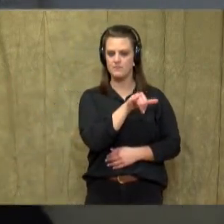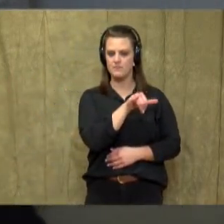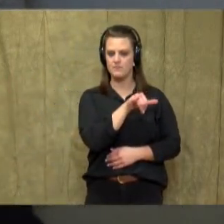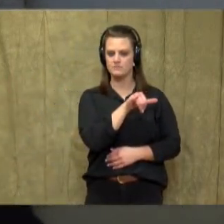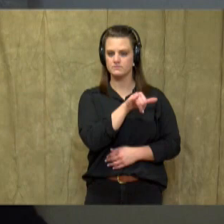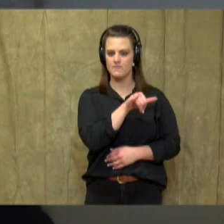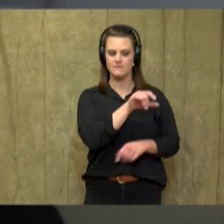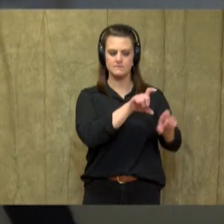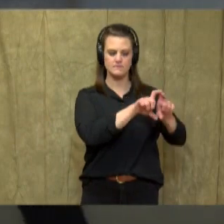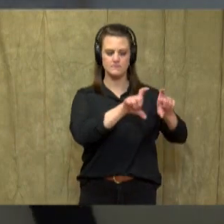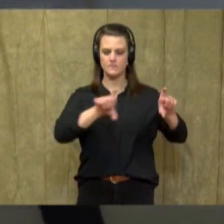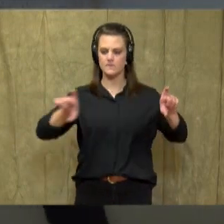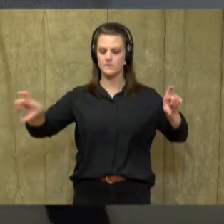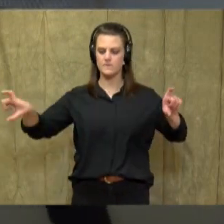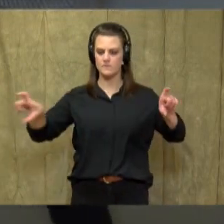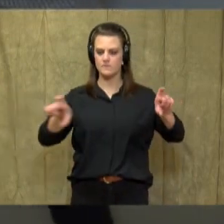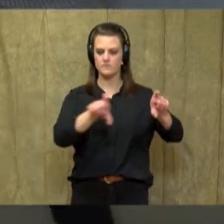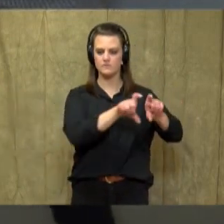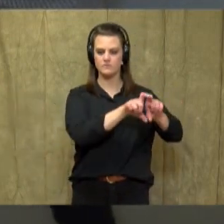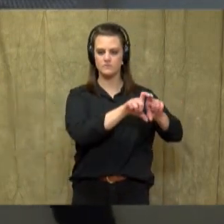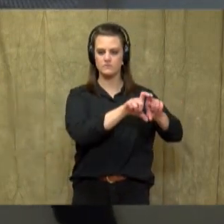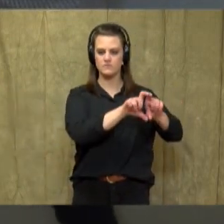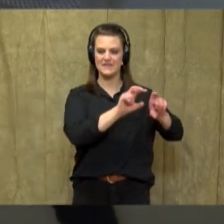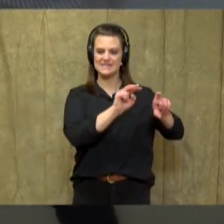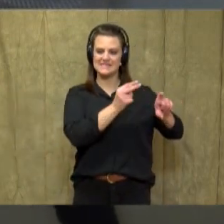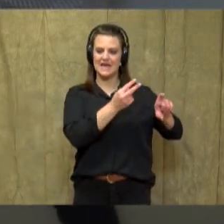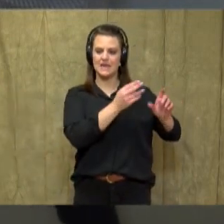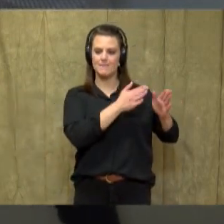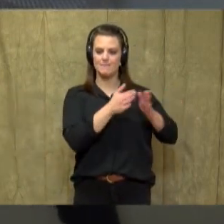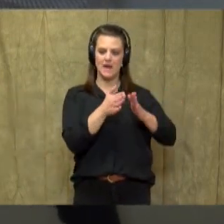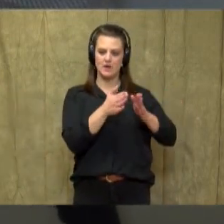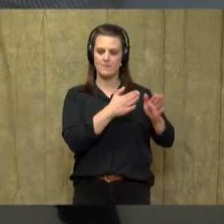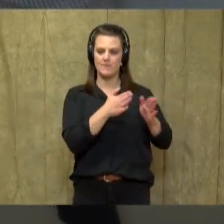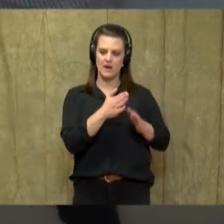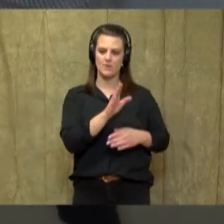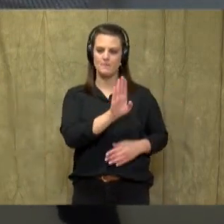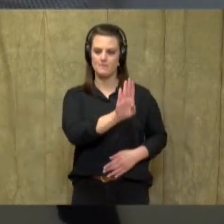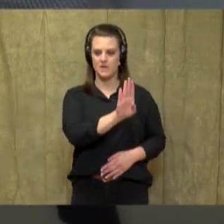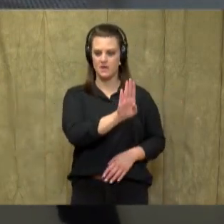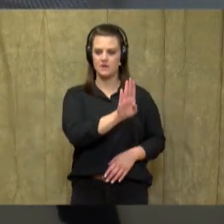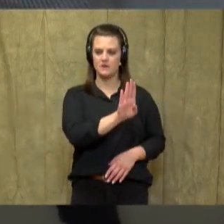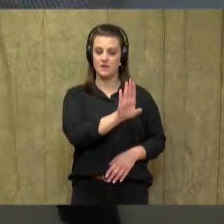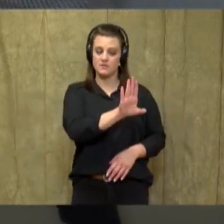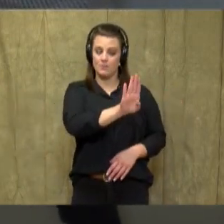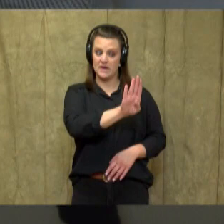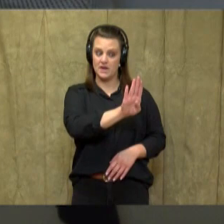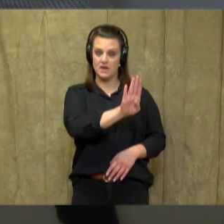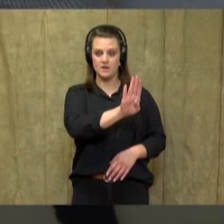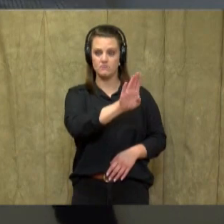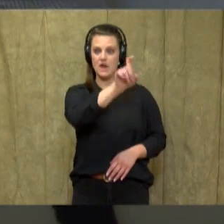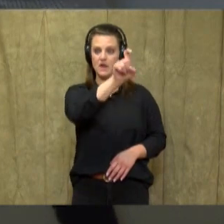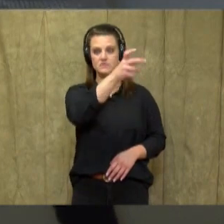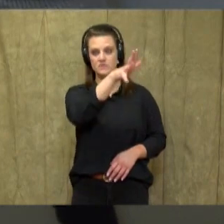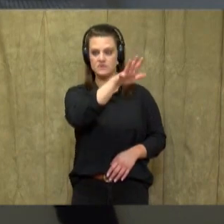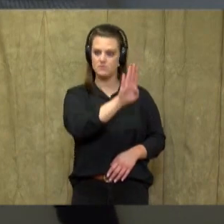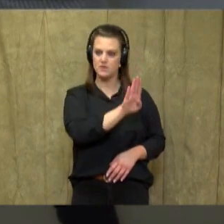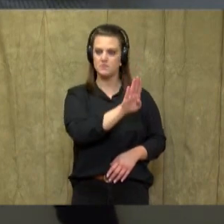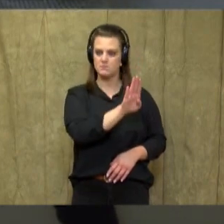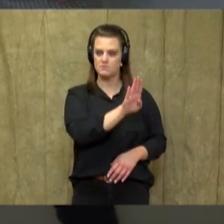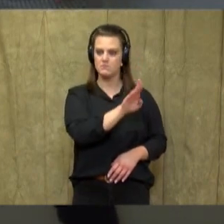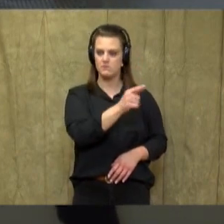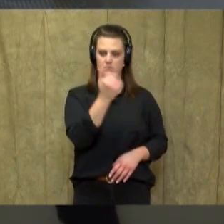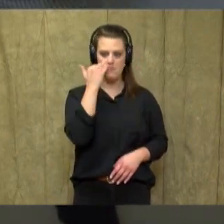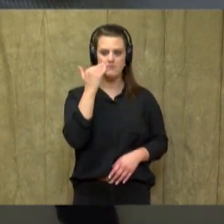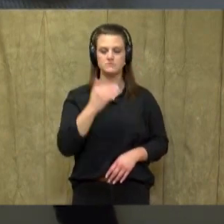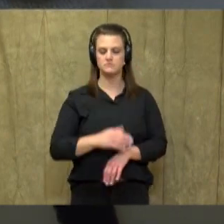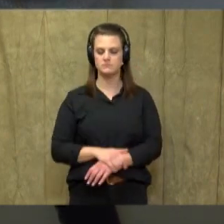just looking across, looking at the second pattern or pattern B. Remember, B comes after A, just like Y comes